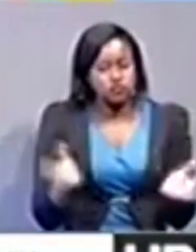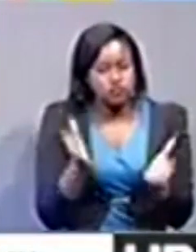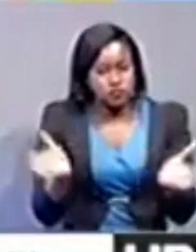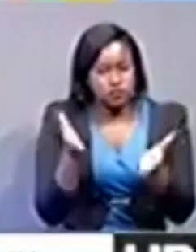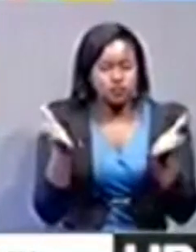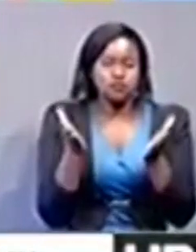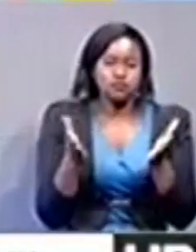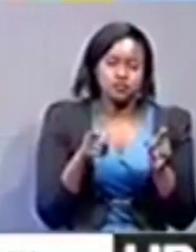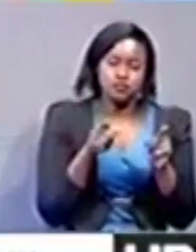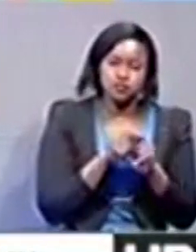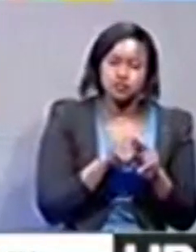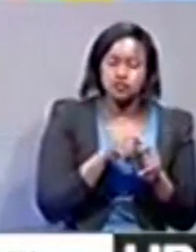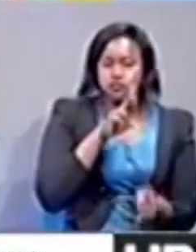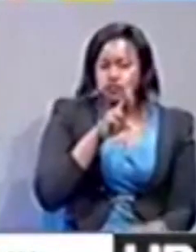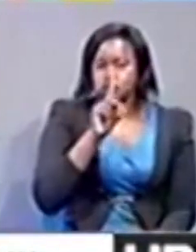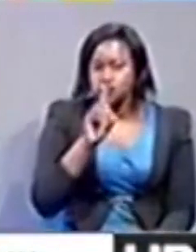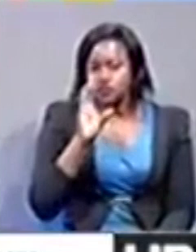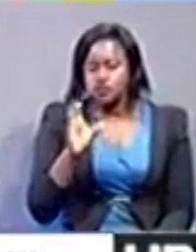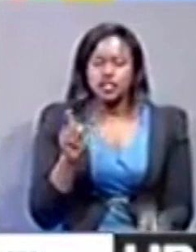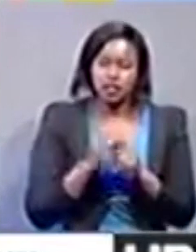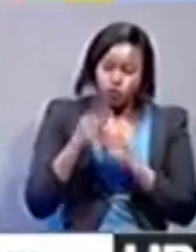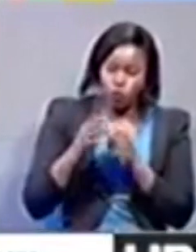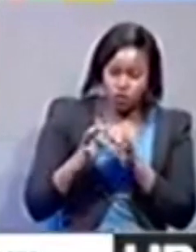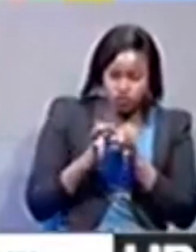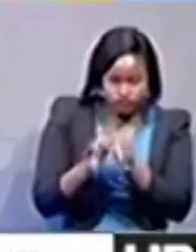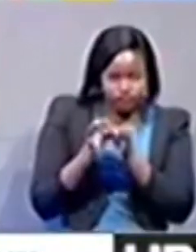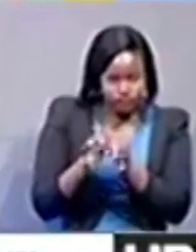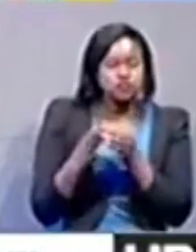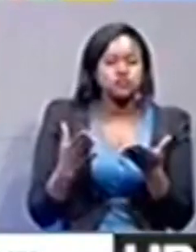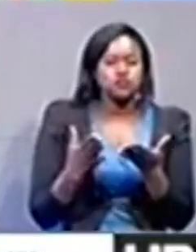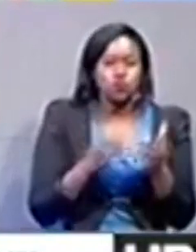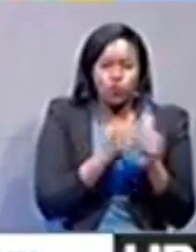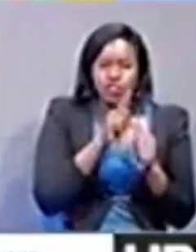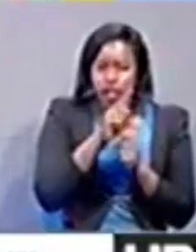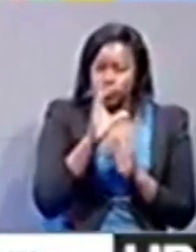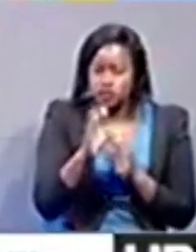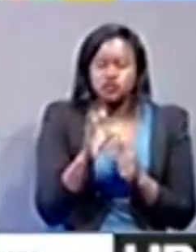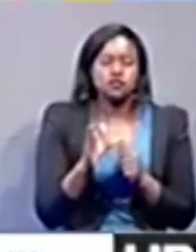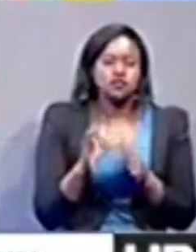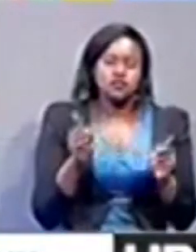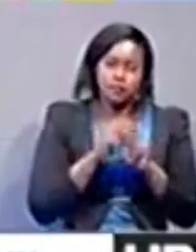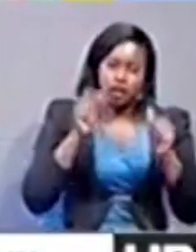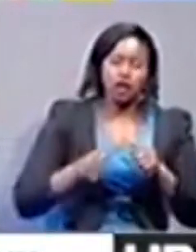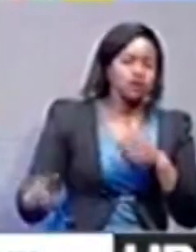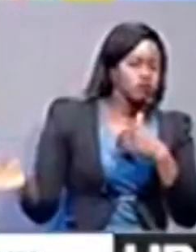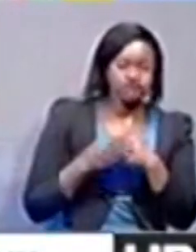and the RDCs keep in close contact with them, they can block